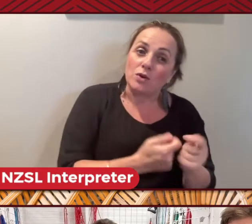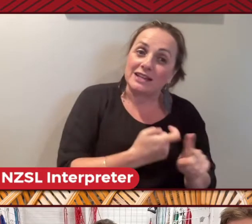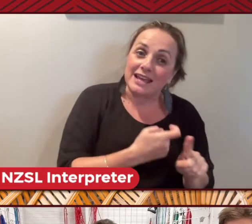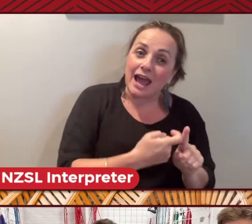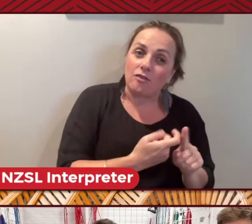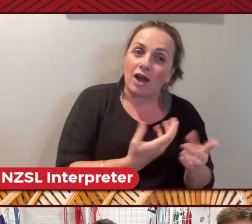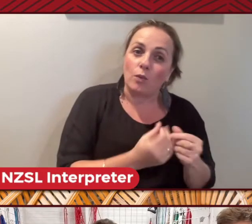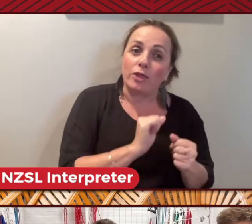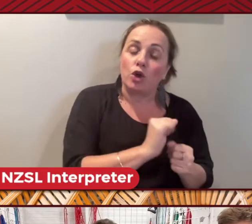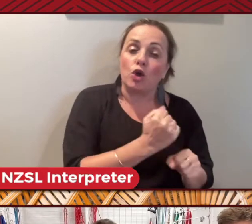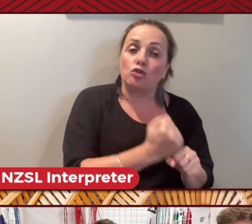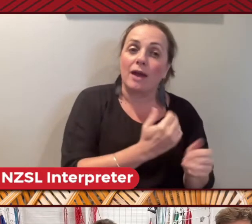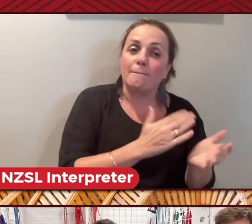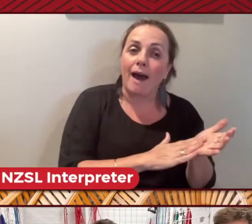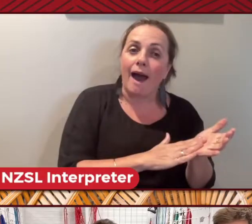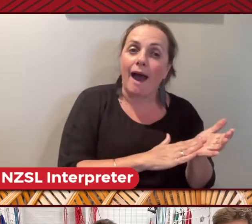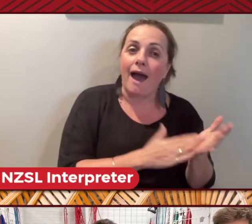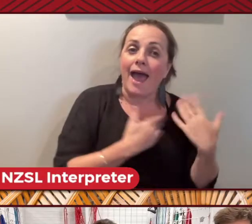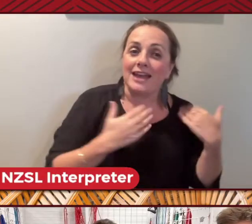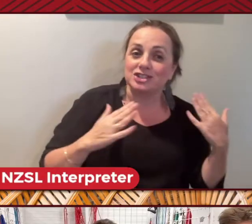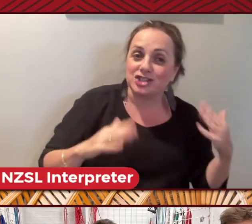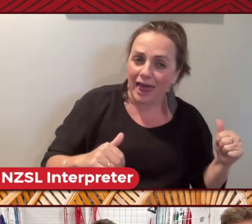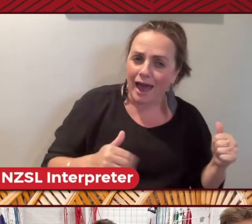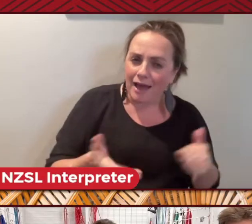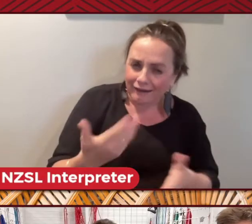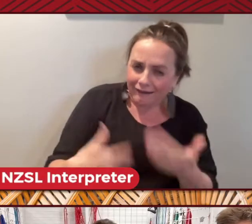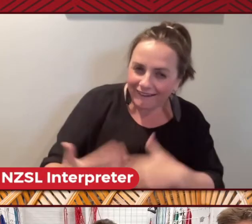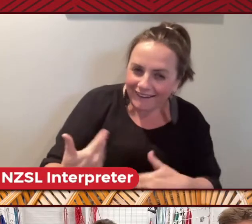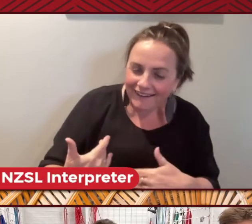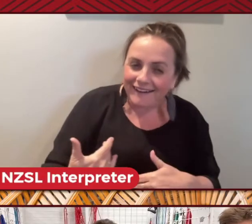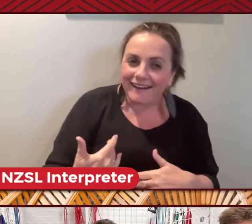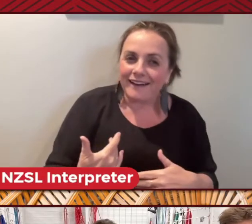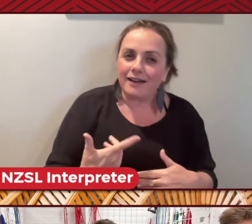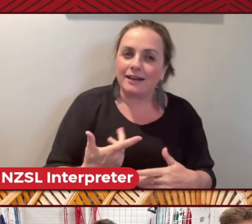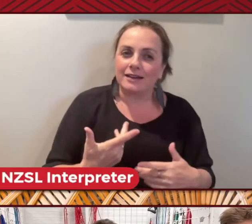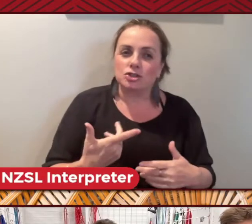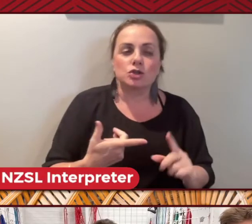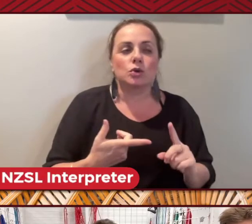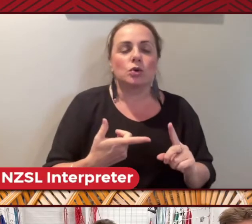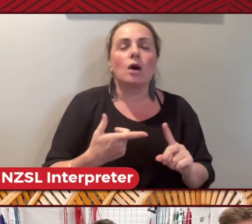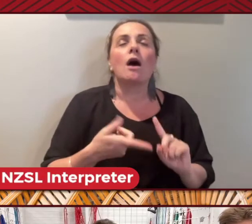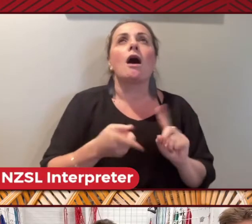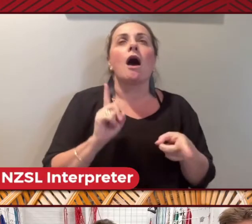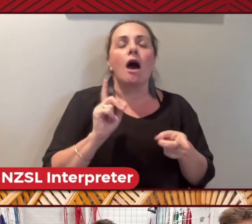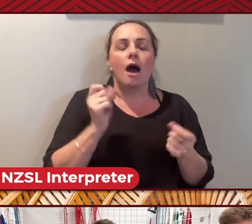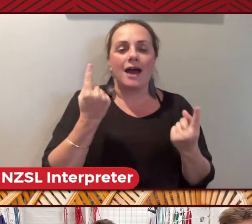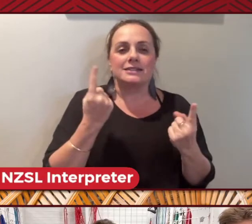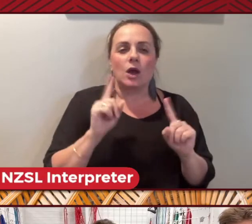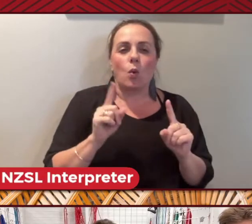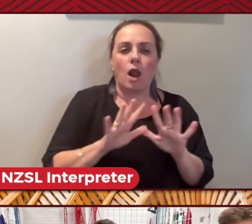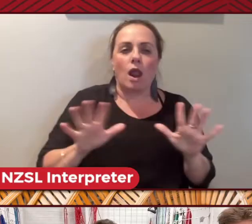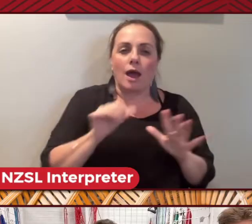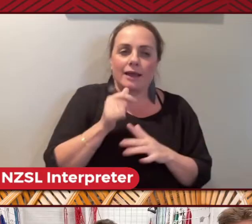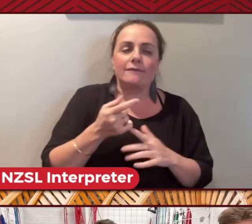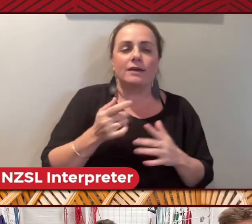grandmother Angela, and give the viewers an idea of what it might be like for them to go through something